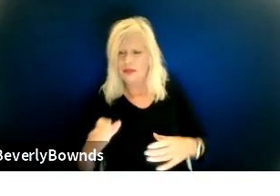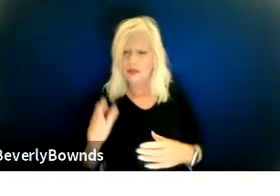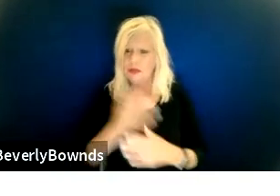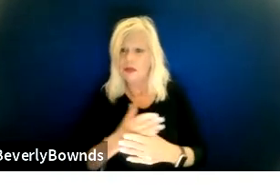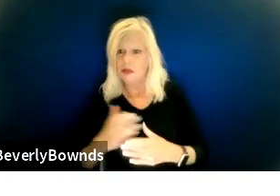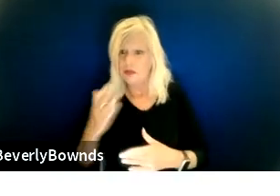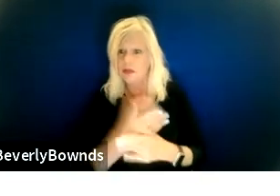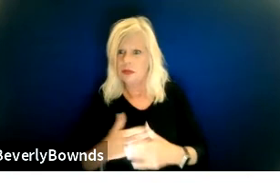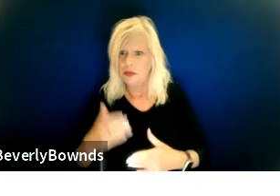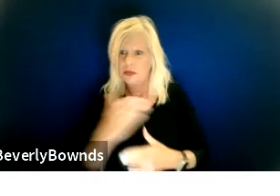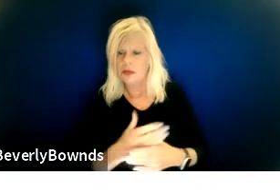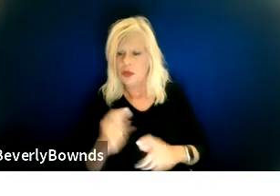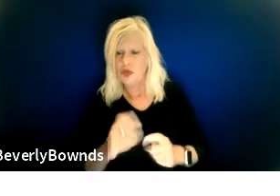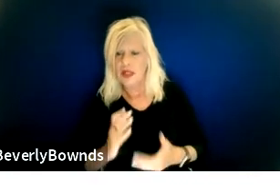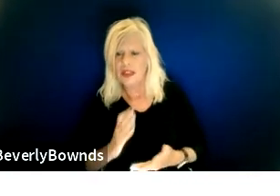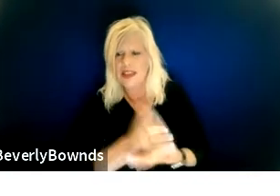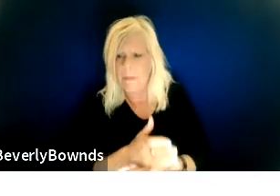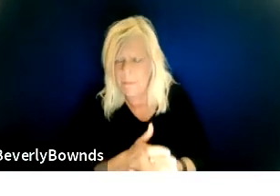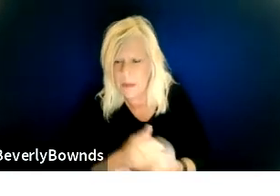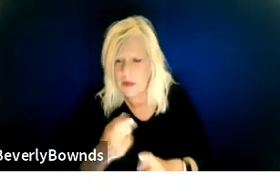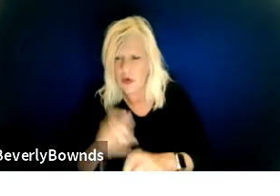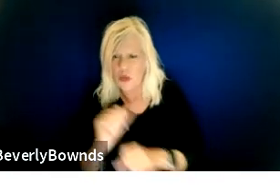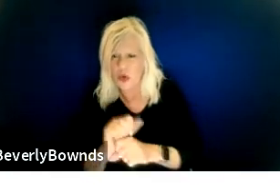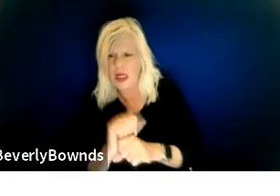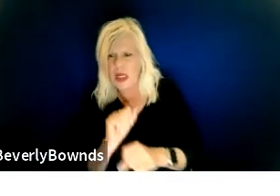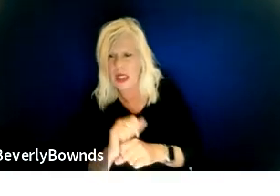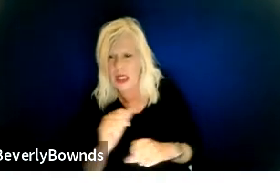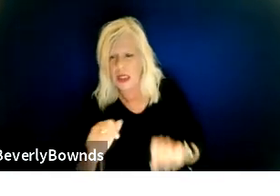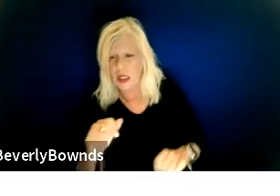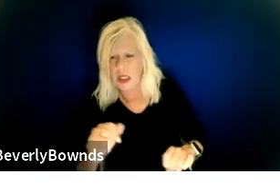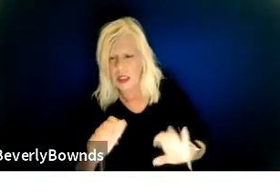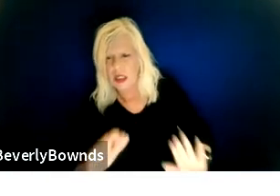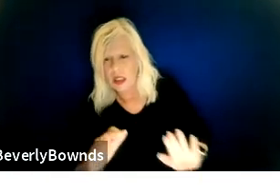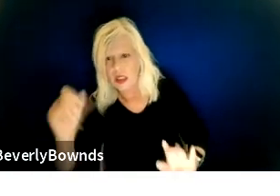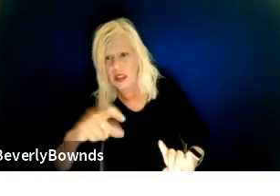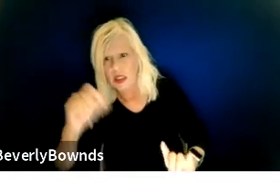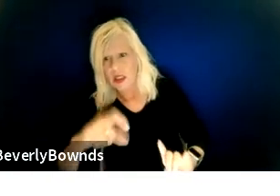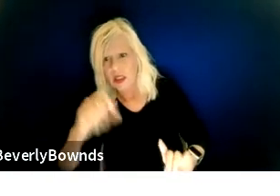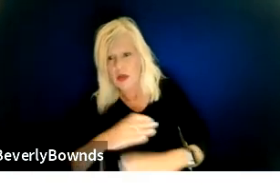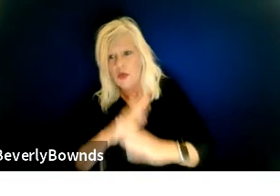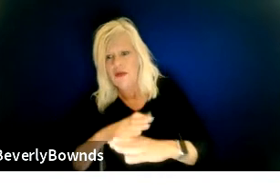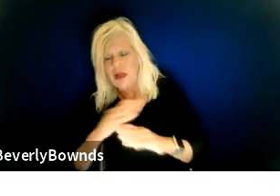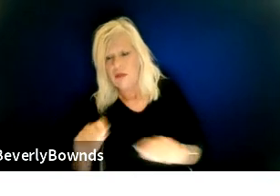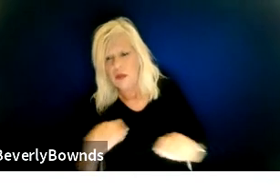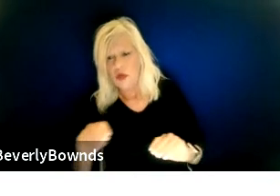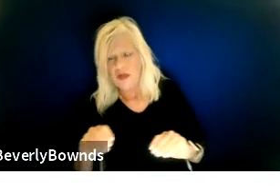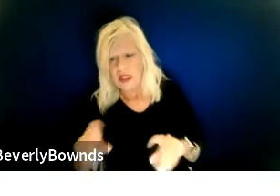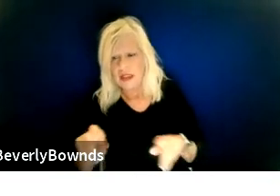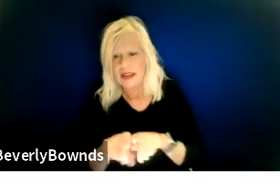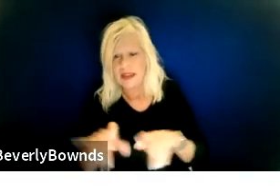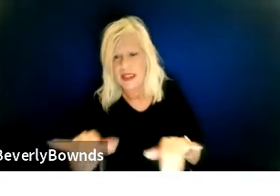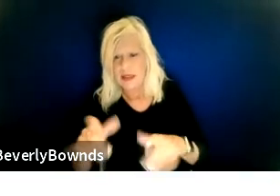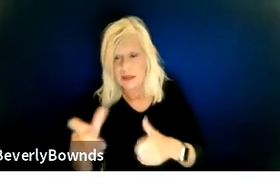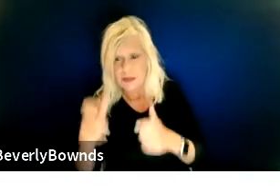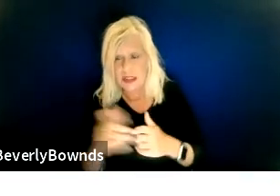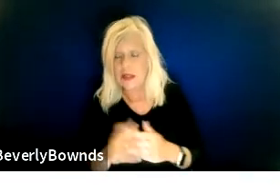of the non-paretic or non-lesioned cortex, preventing it from moving at the same speed. So